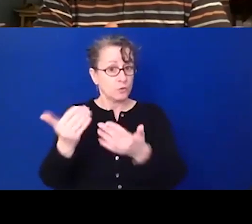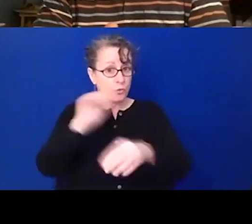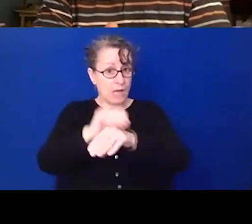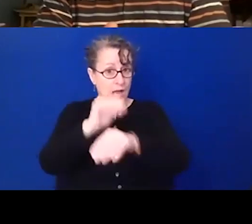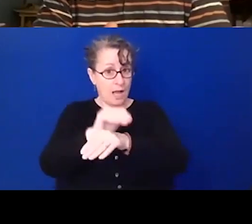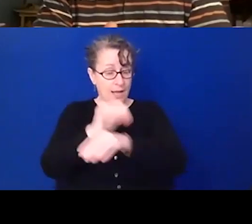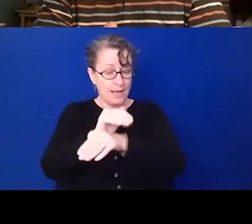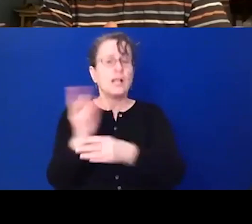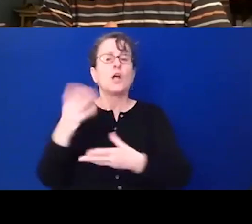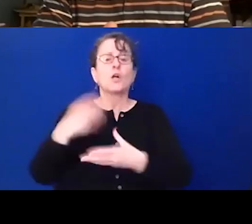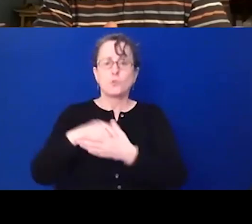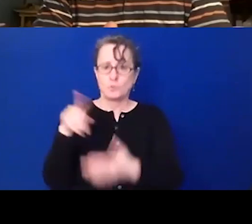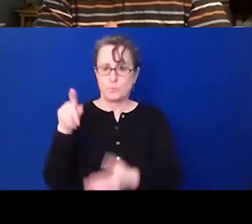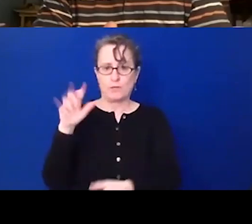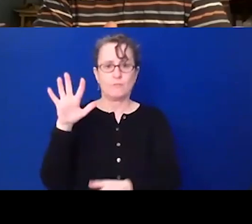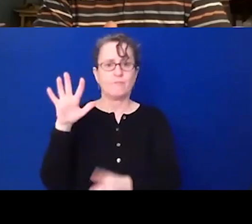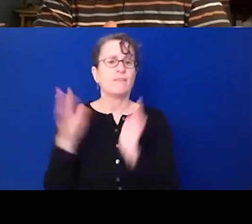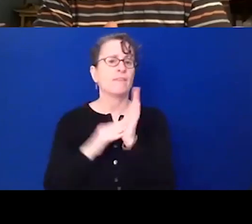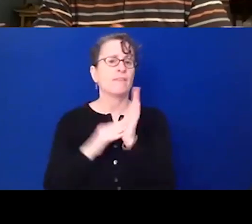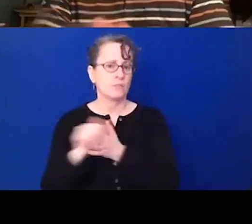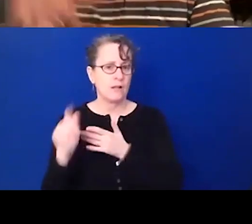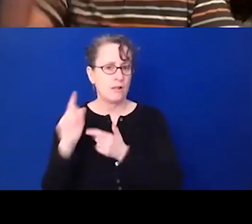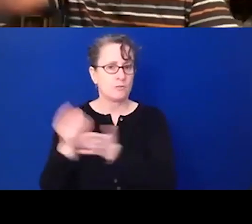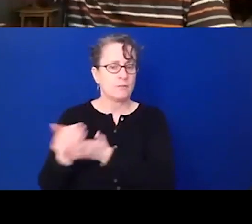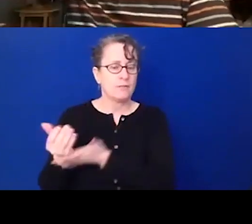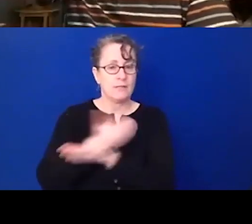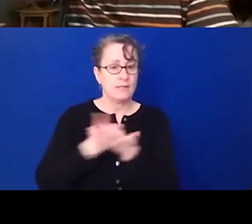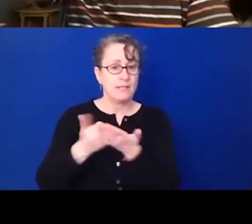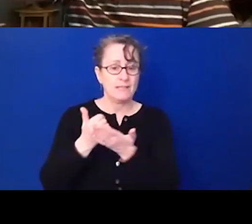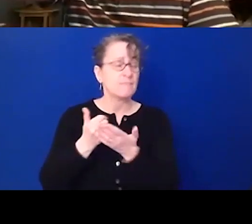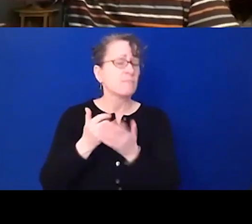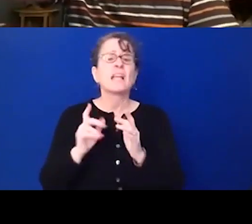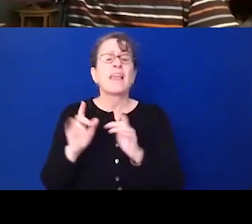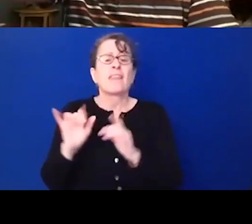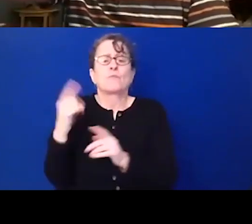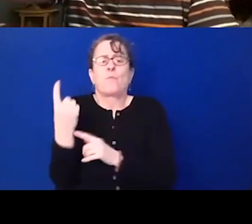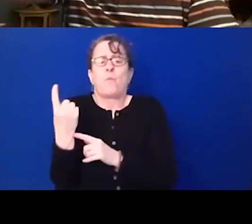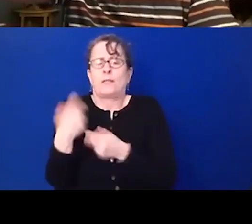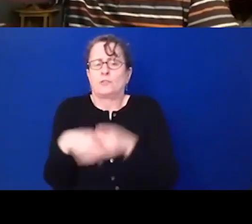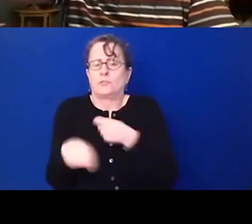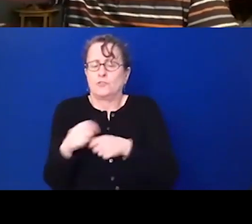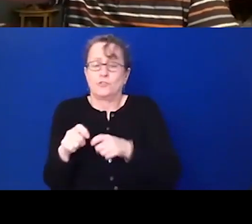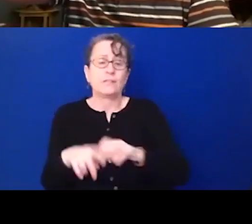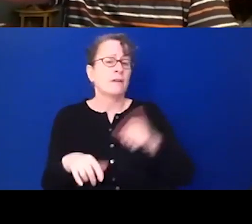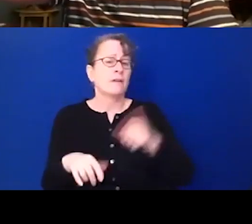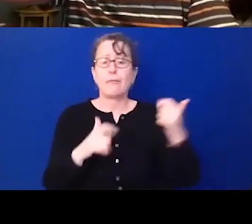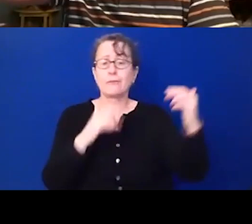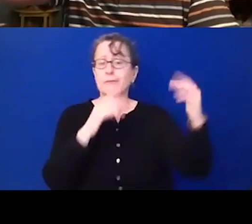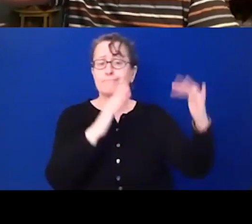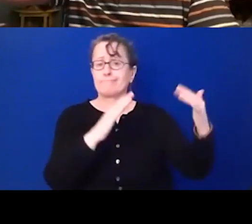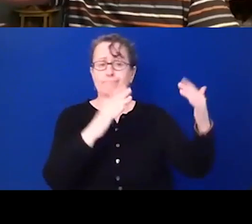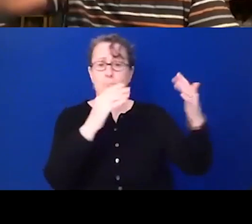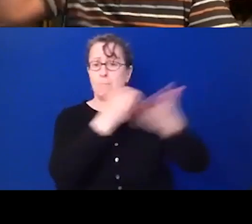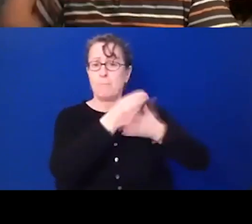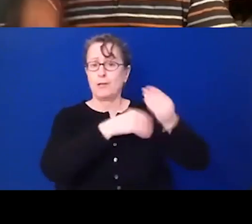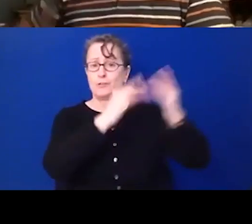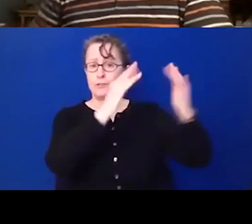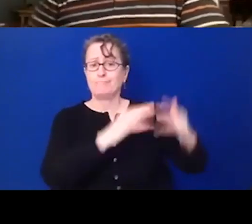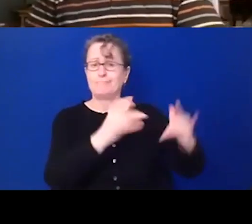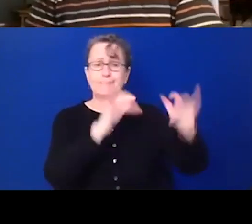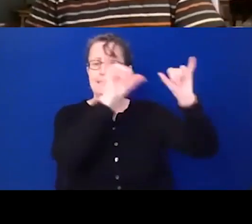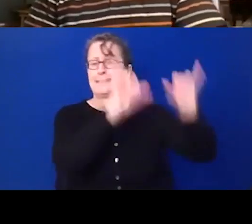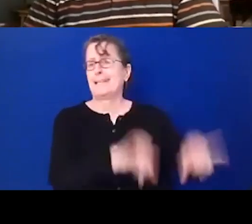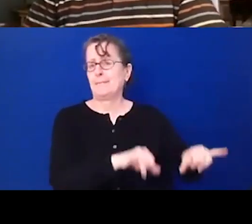budget is otherwise unchanged from what you saw 2 weeks ago. But with that addition, there's a slightly better bottom line